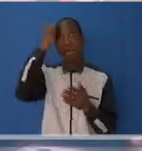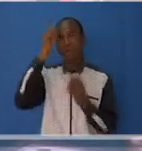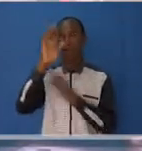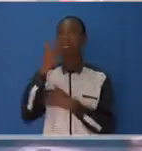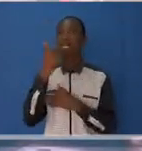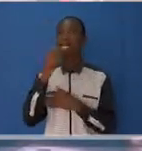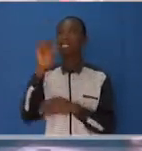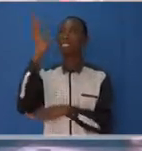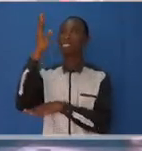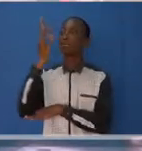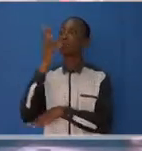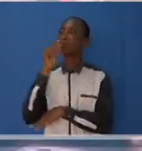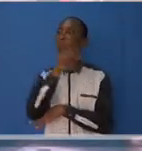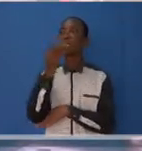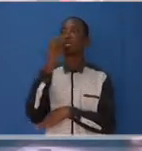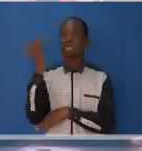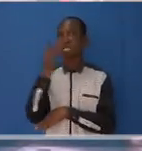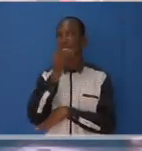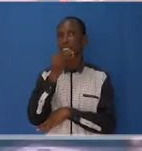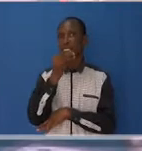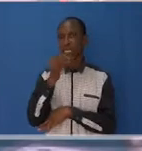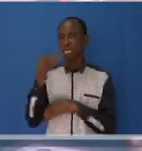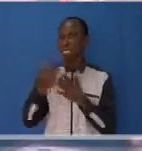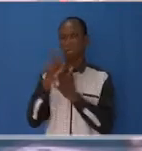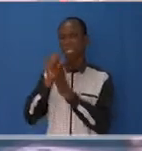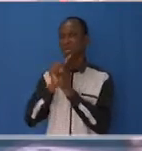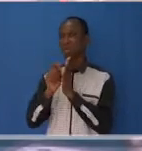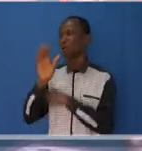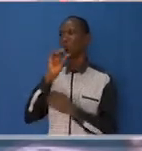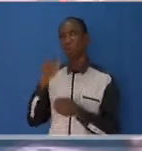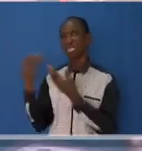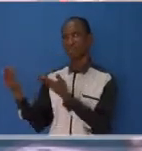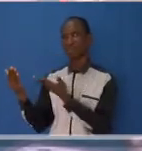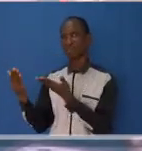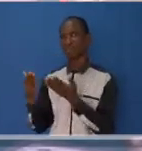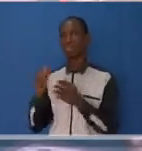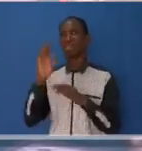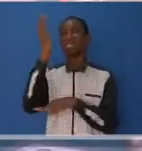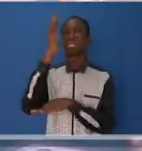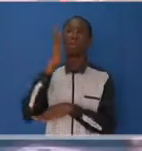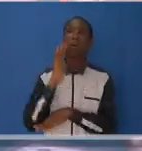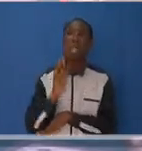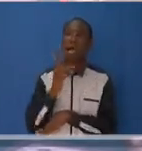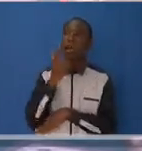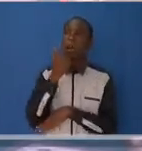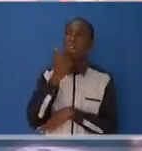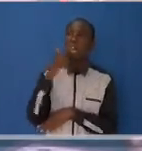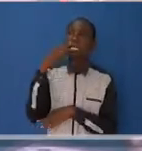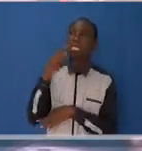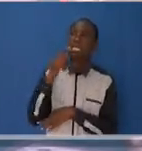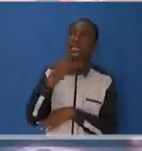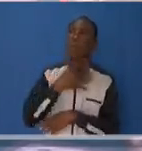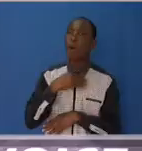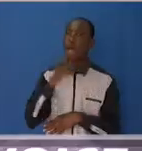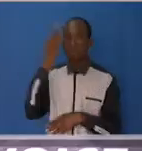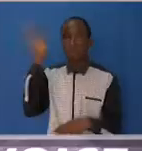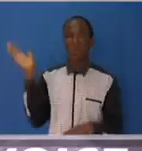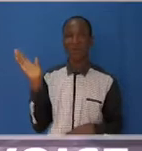no se dua ne ni umie du yehunda ye nim se ne ne kala tie se na ye kokọ se na ye fita se na